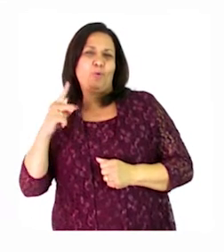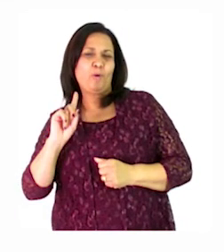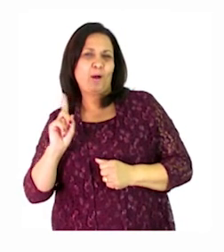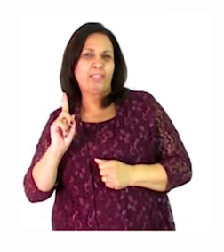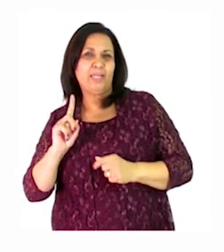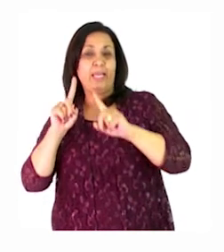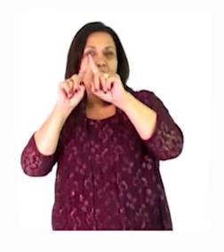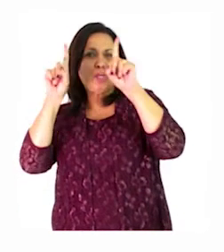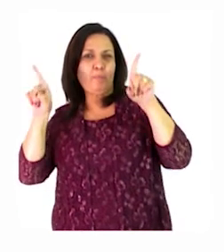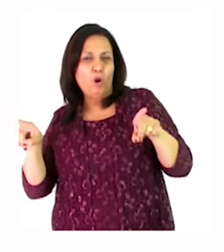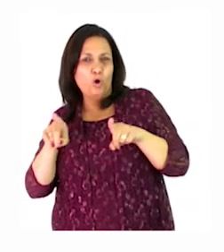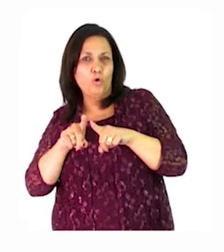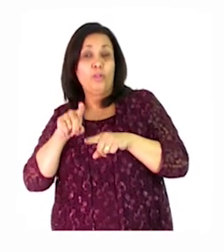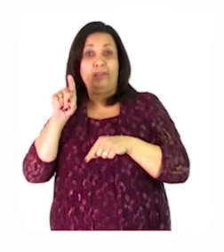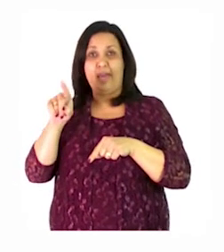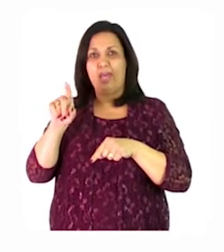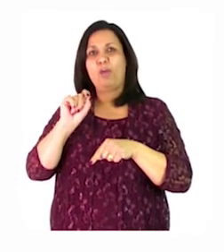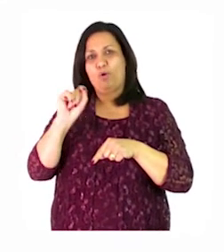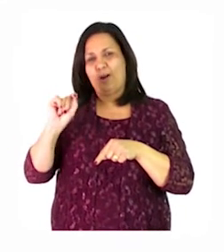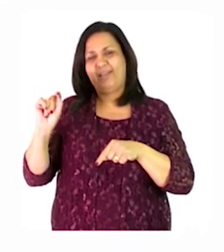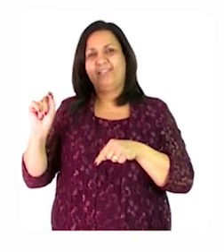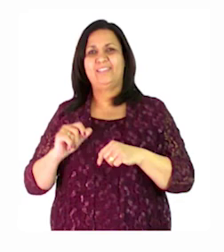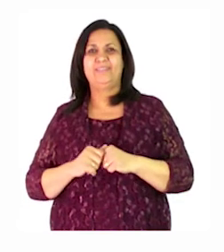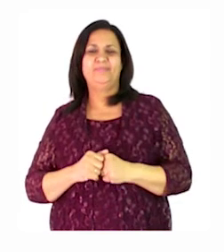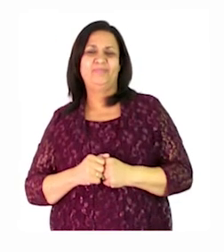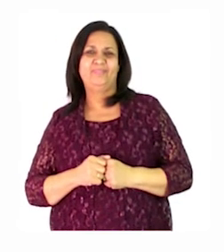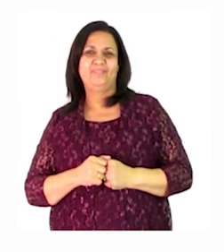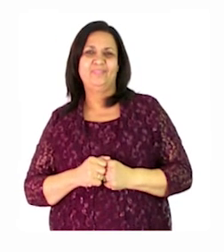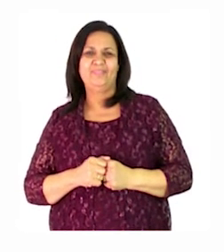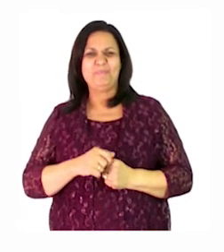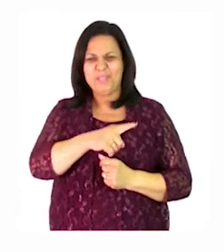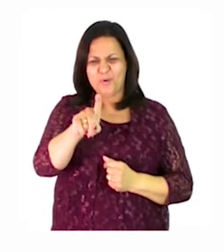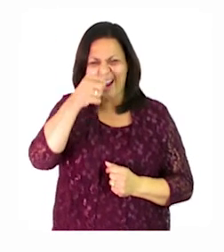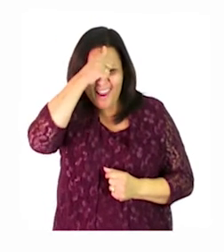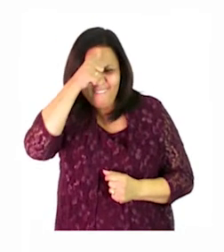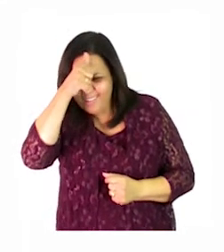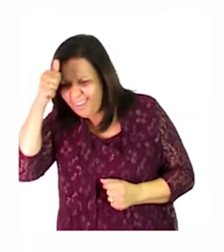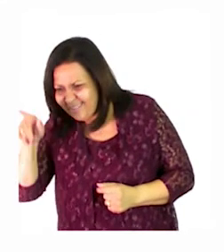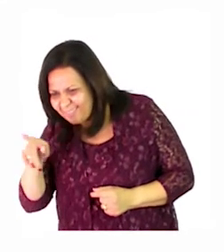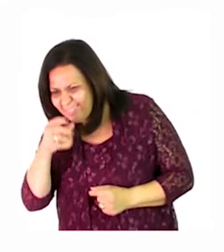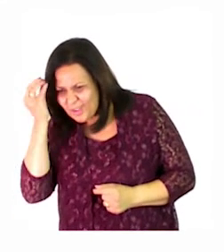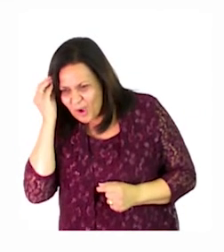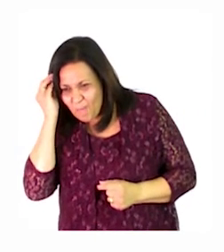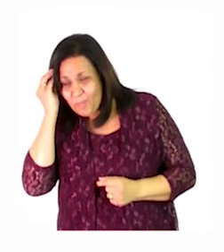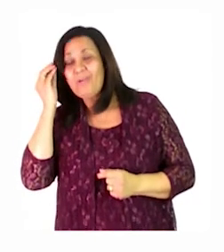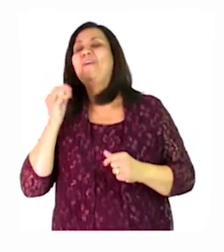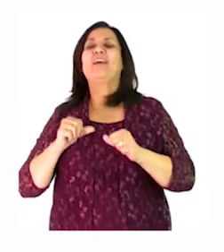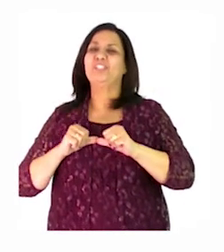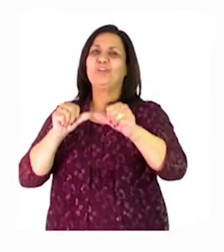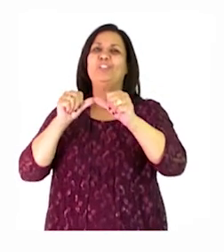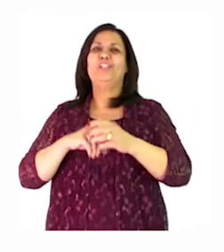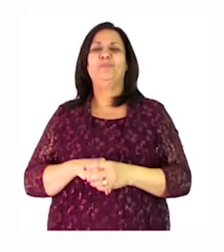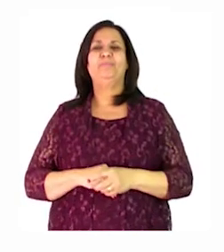for me. Will you be able to do that? I am sure you will be able to complete all